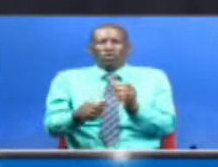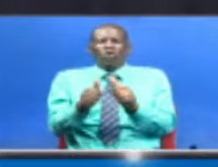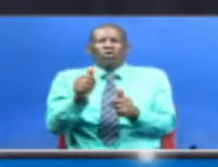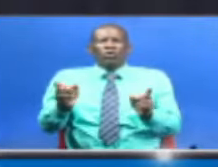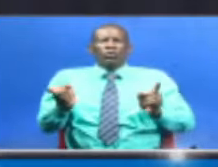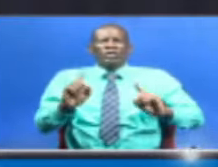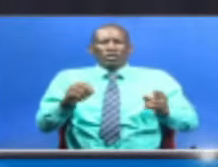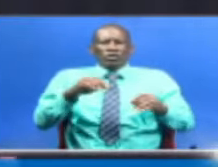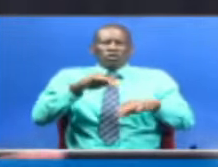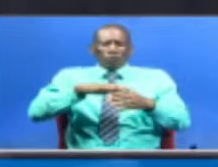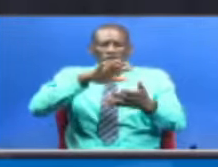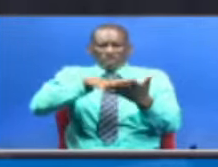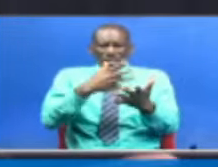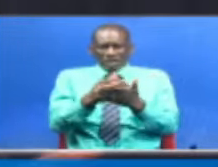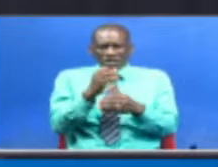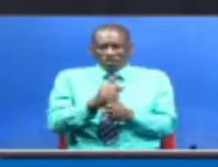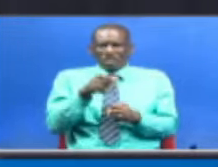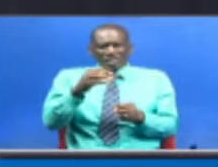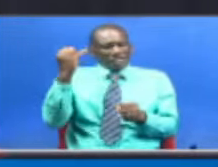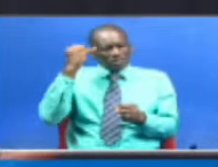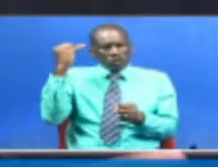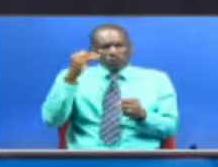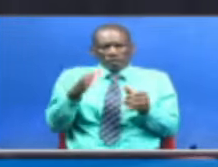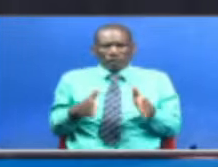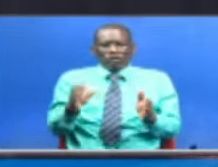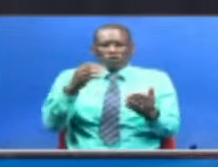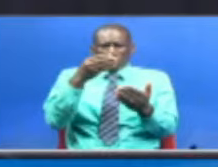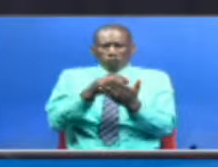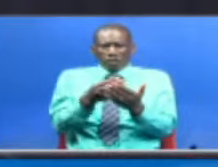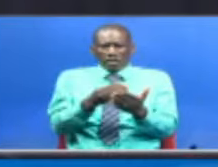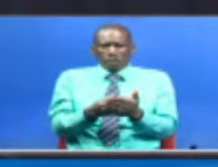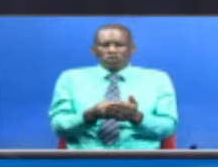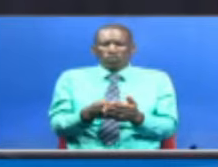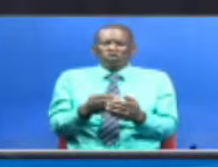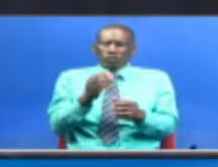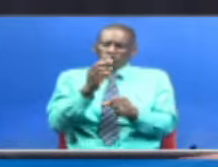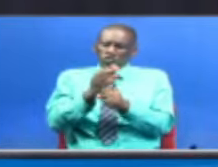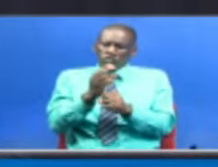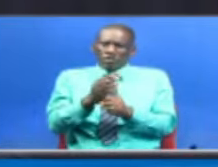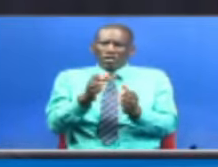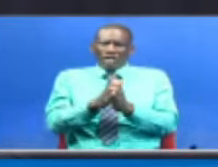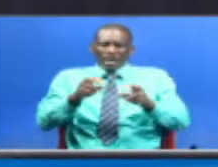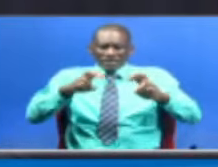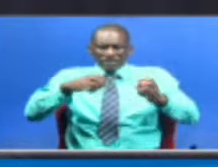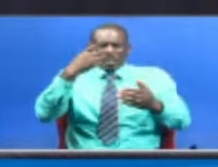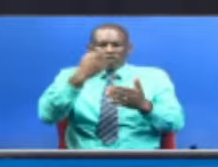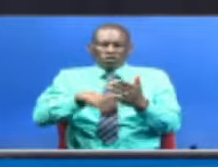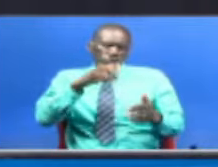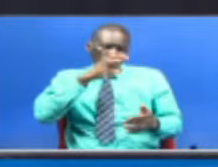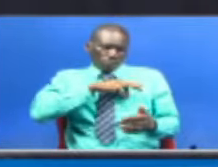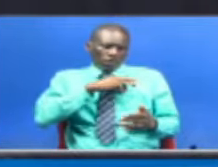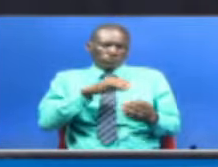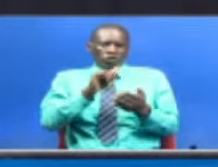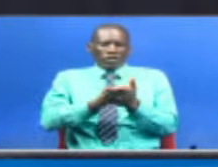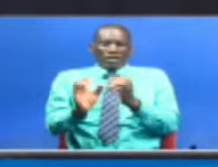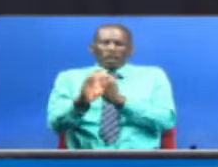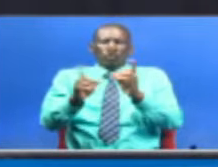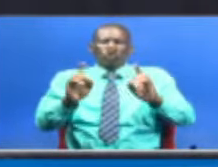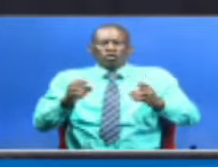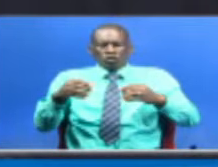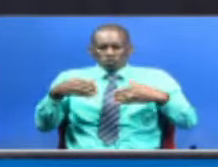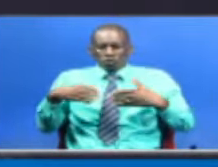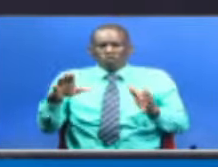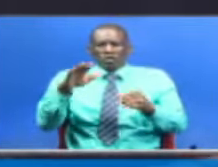network. This would be innovation in terms of financial reengineering and looking at the cost benefit so that the country does not lose it.